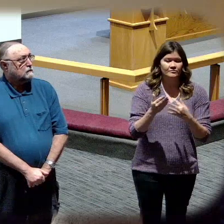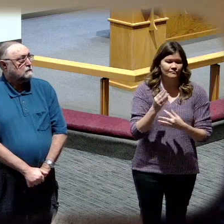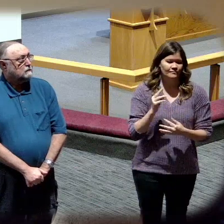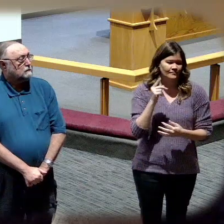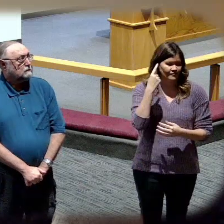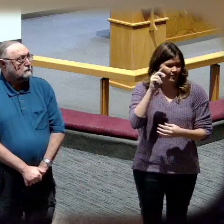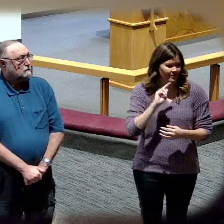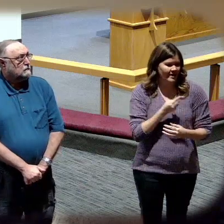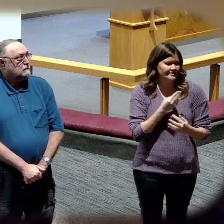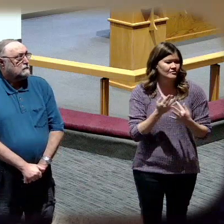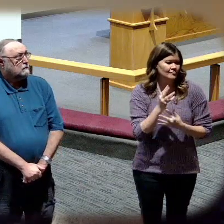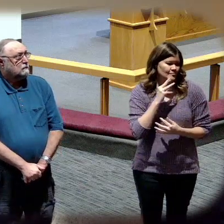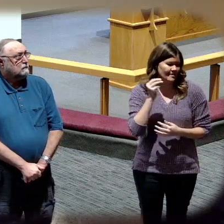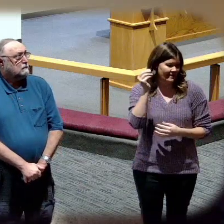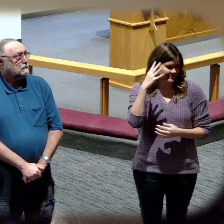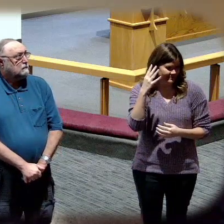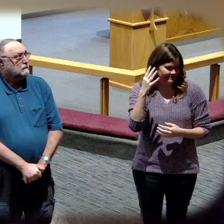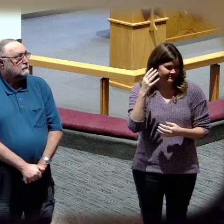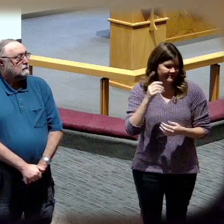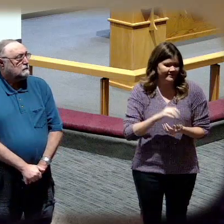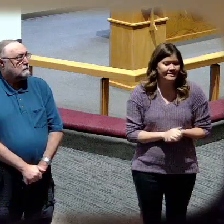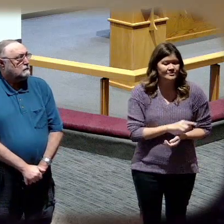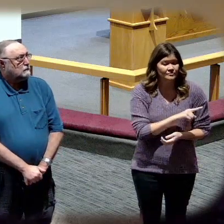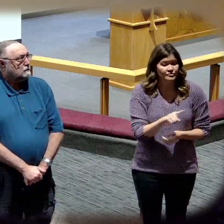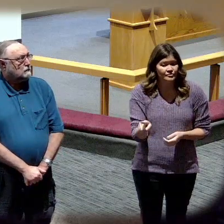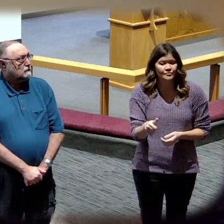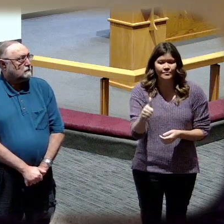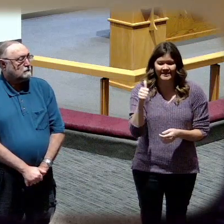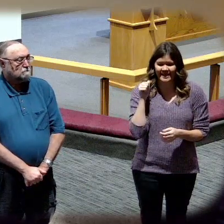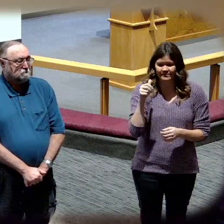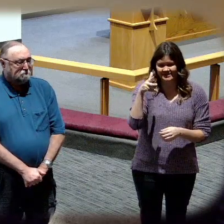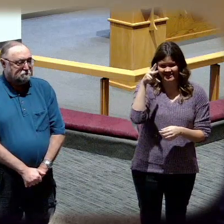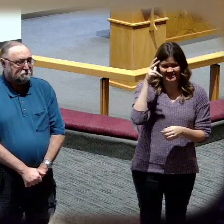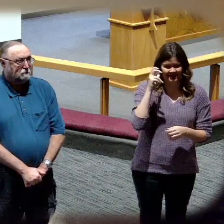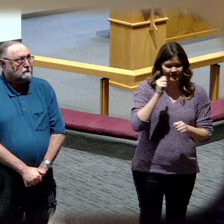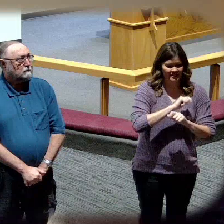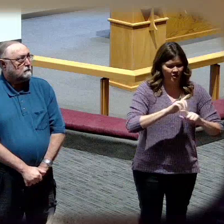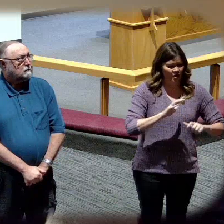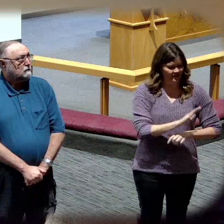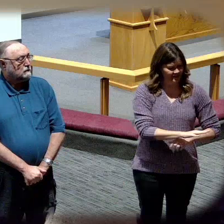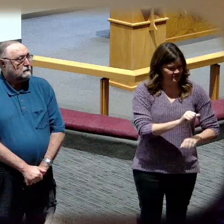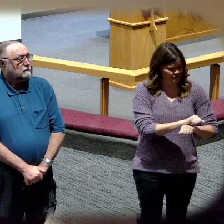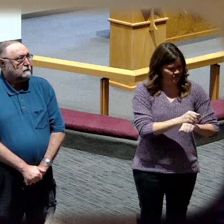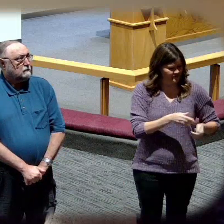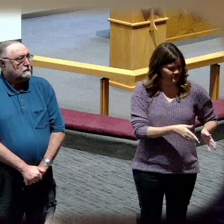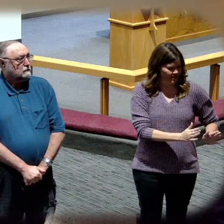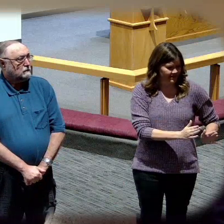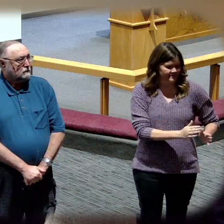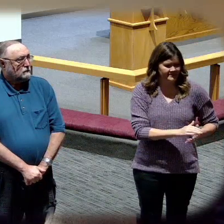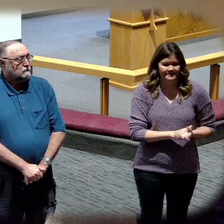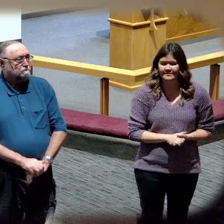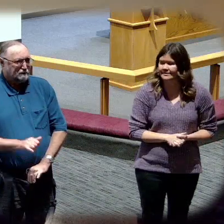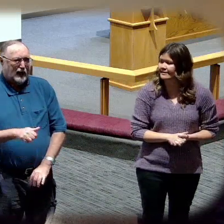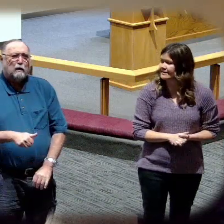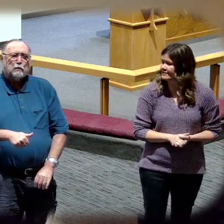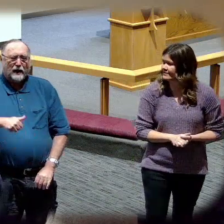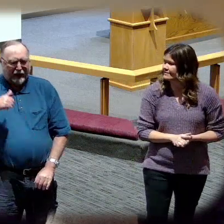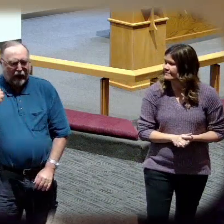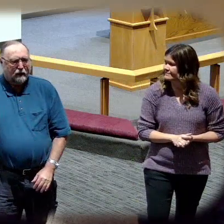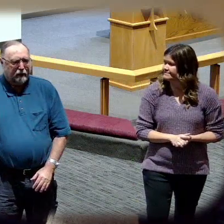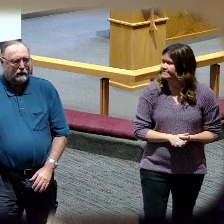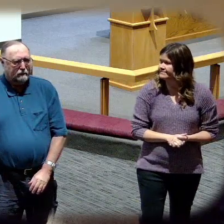baptism. Friends in Christ, do you renounce the devil and all his works and all his ways? I